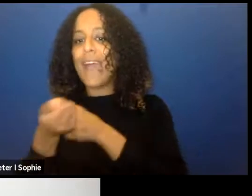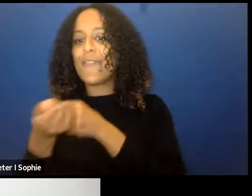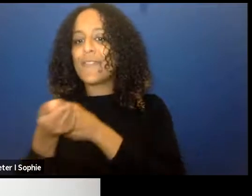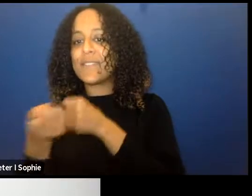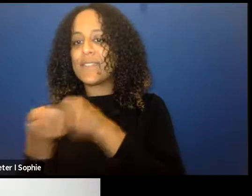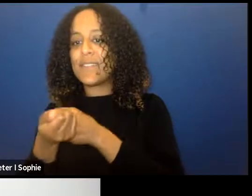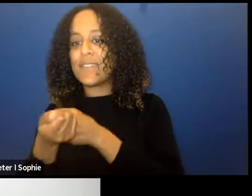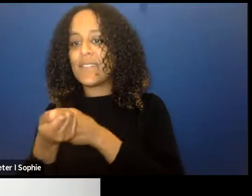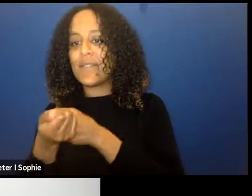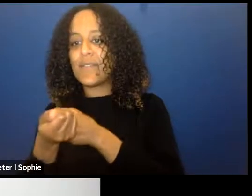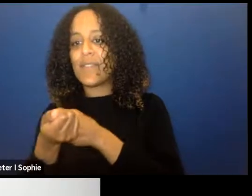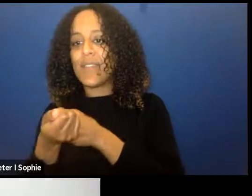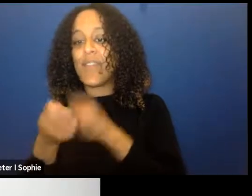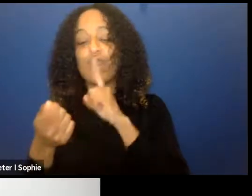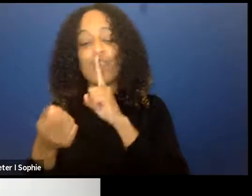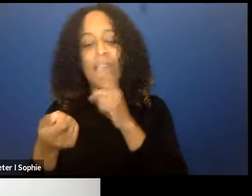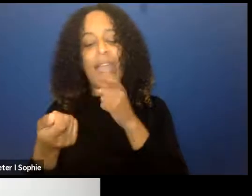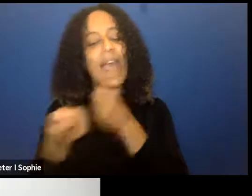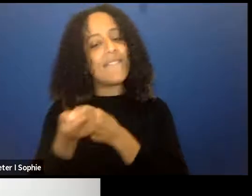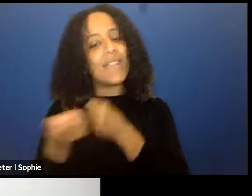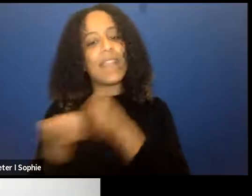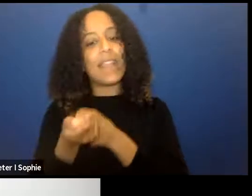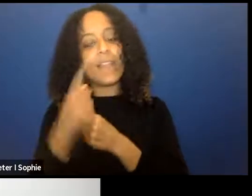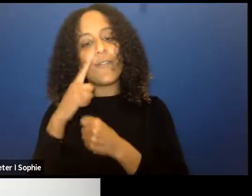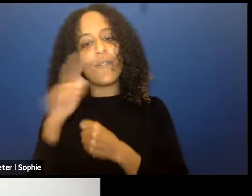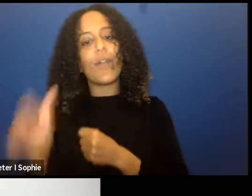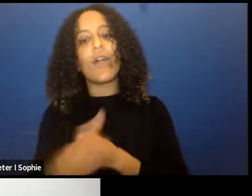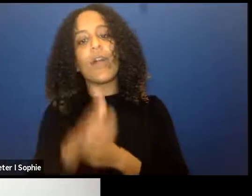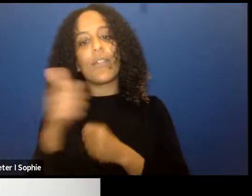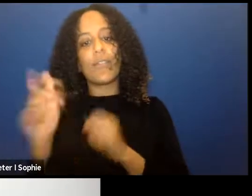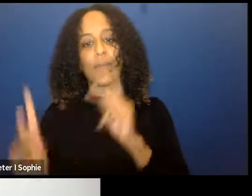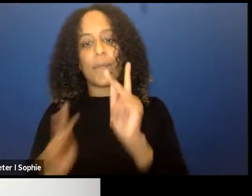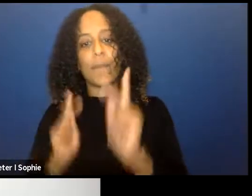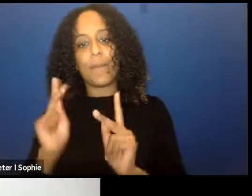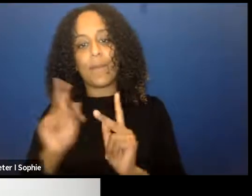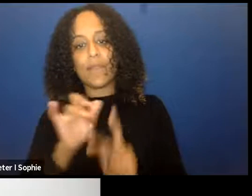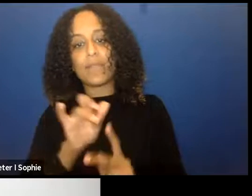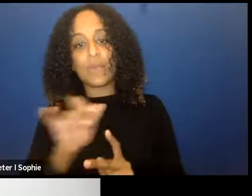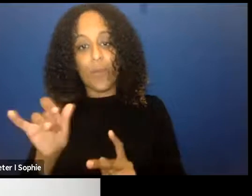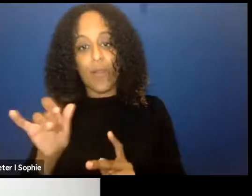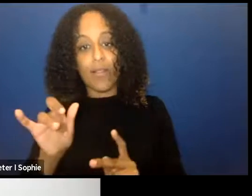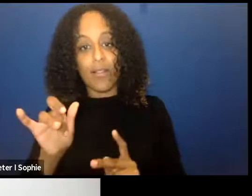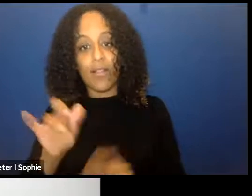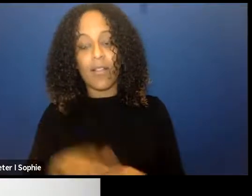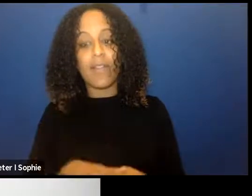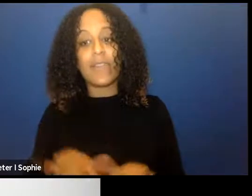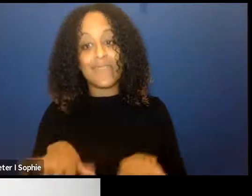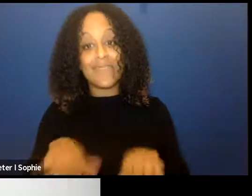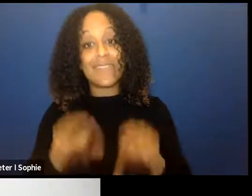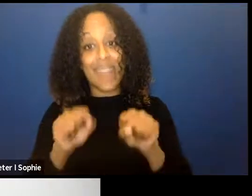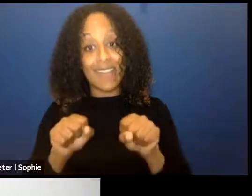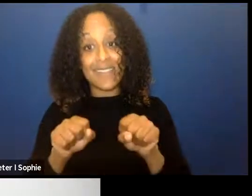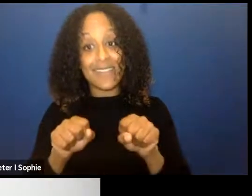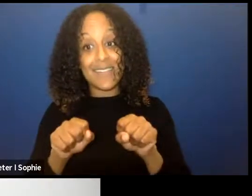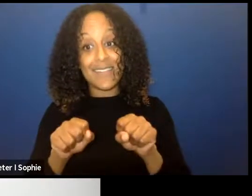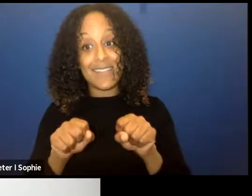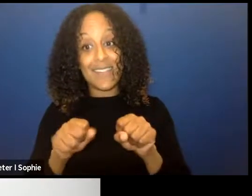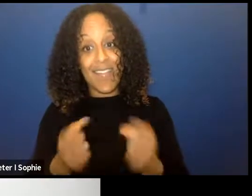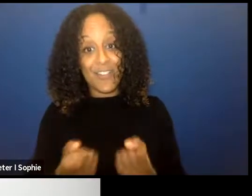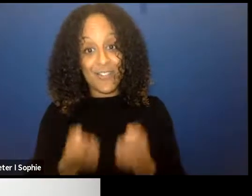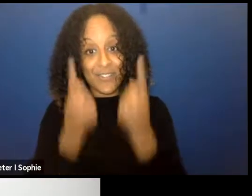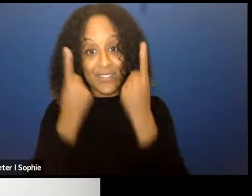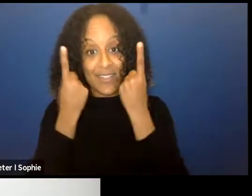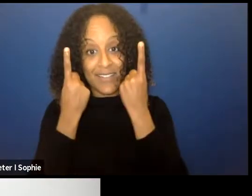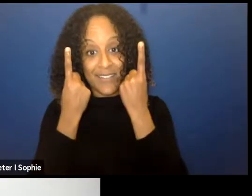really advocating on behalf of other people as well. But it takes understanding,